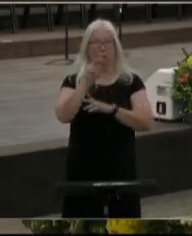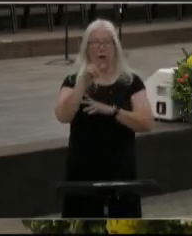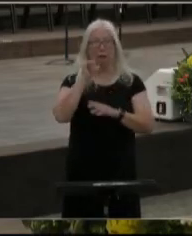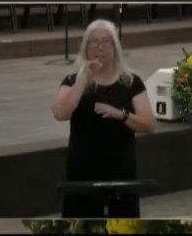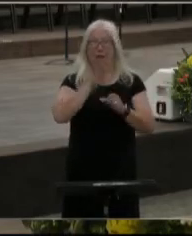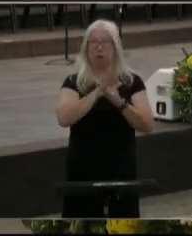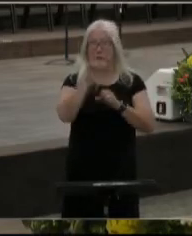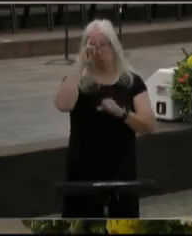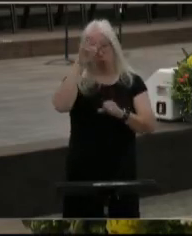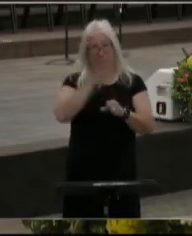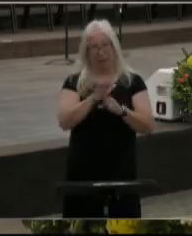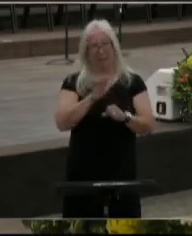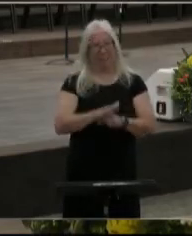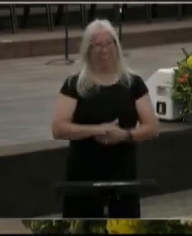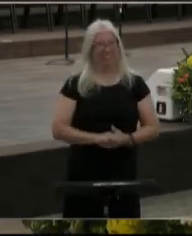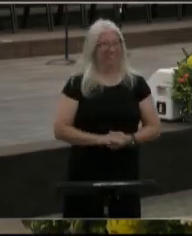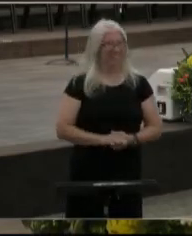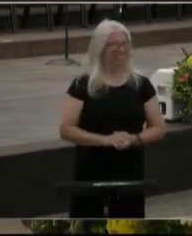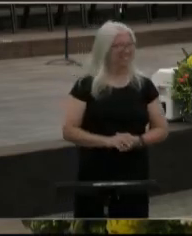smart enough.